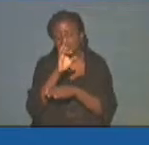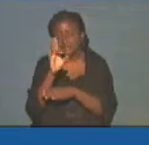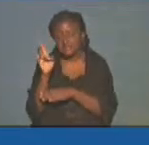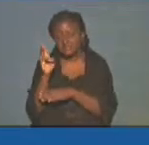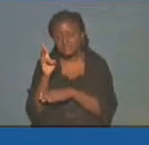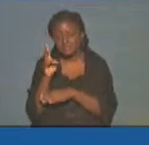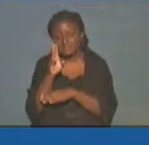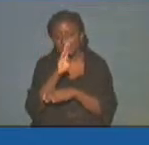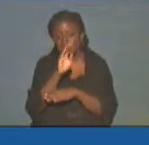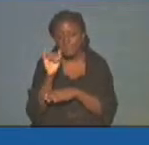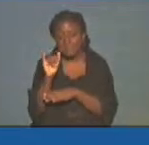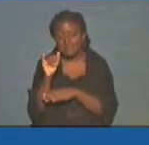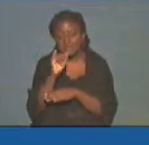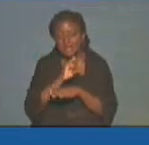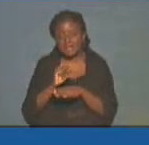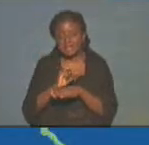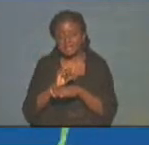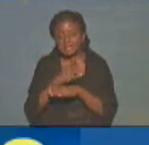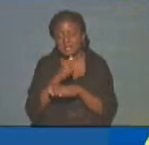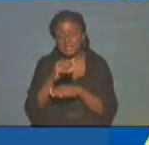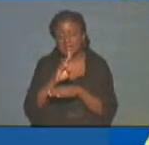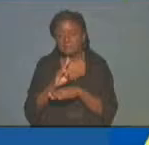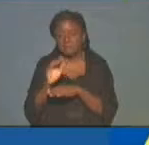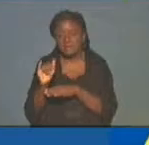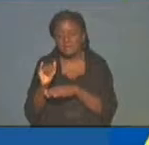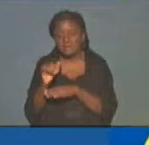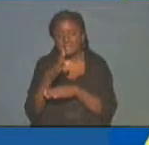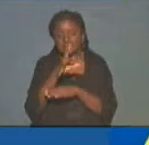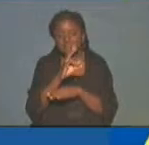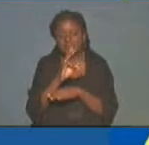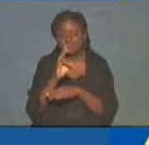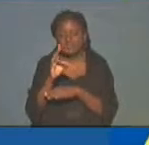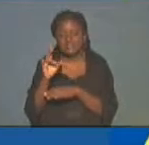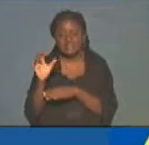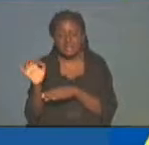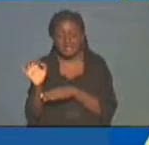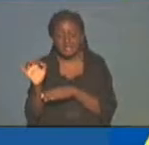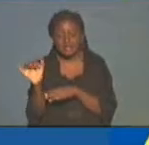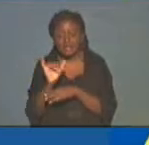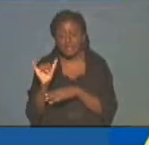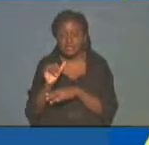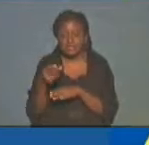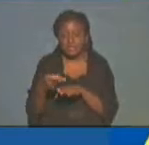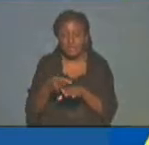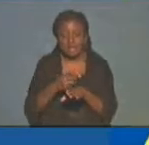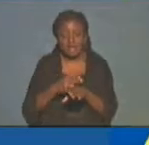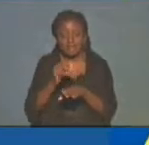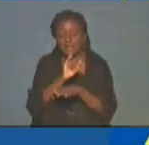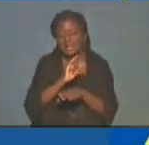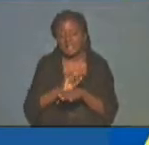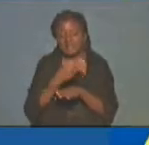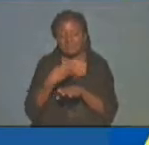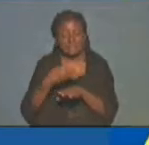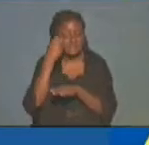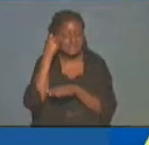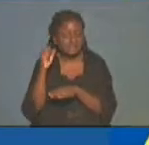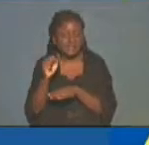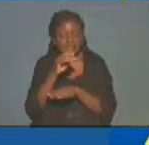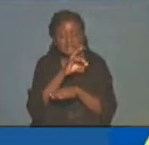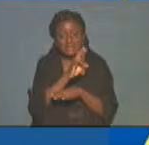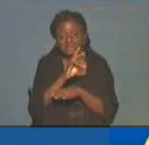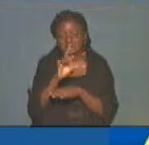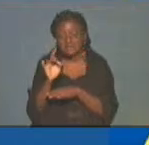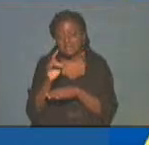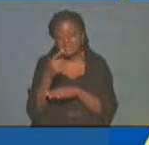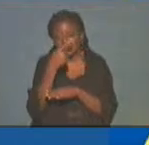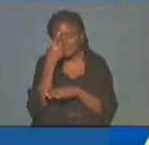degrees. The Berry Islands and Alistown, Bimini, 79. 79 is also in Harbor Island. Rock Sound, Eleuthera, 78 degrees. Black Point,